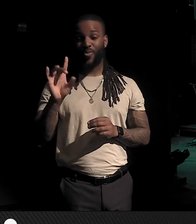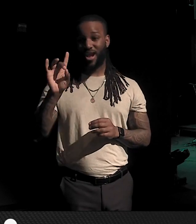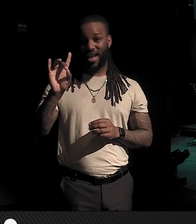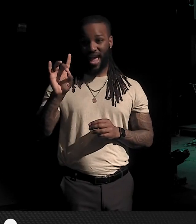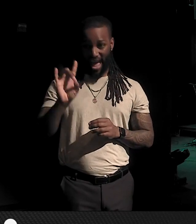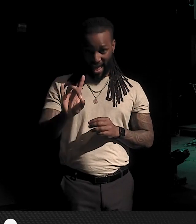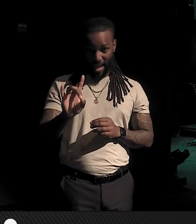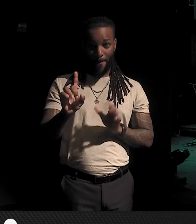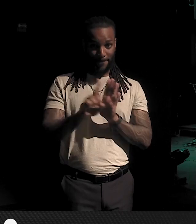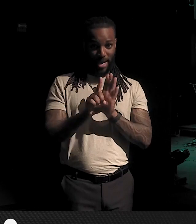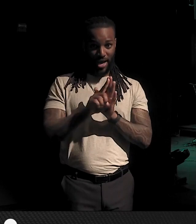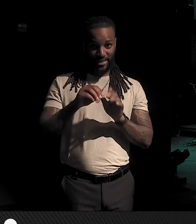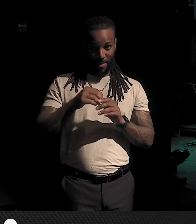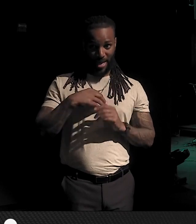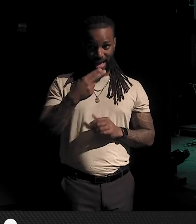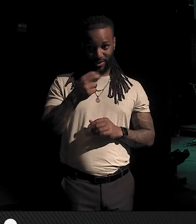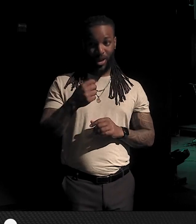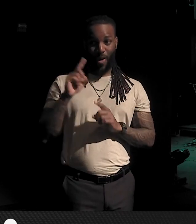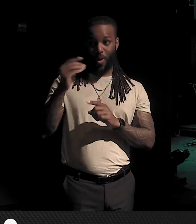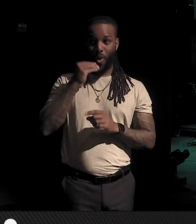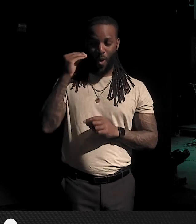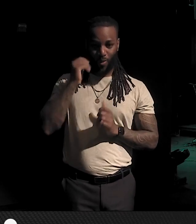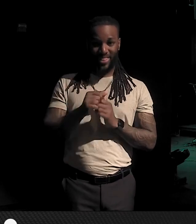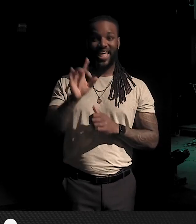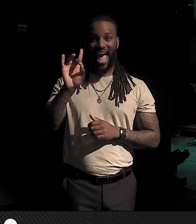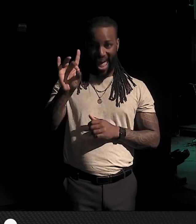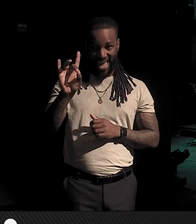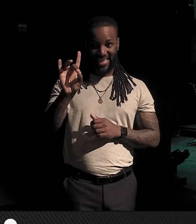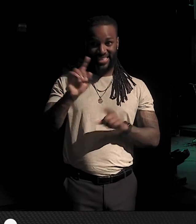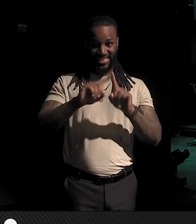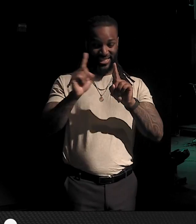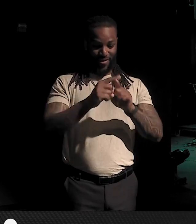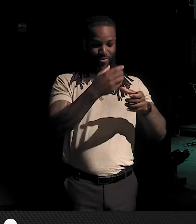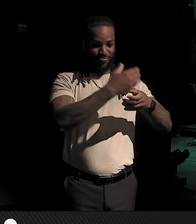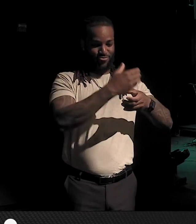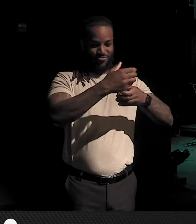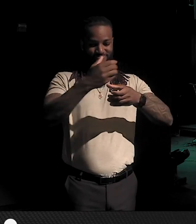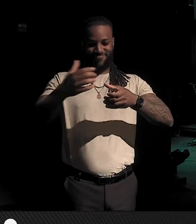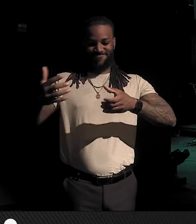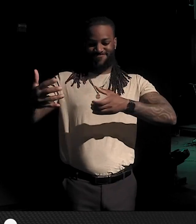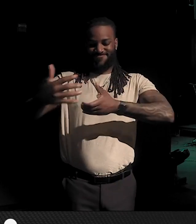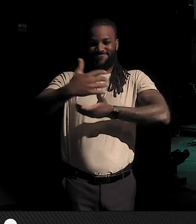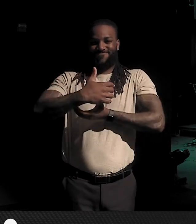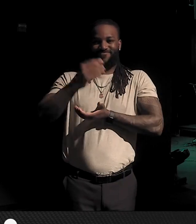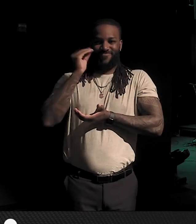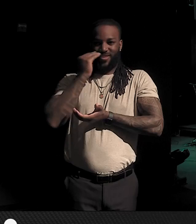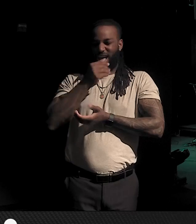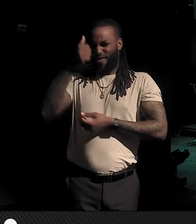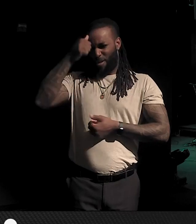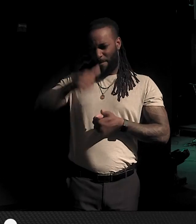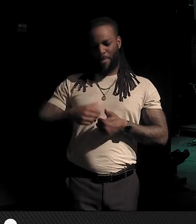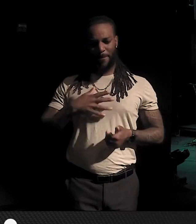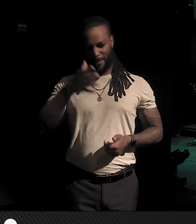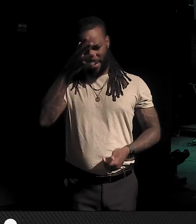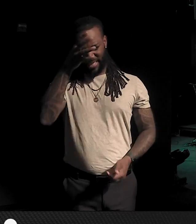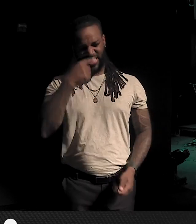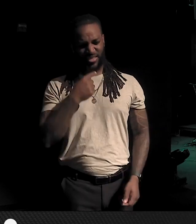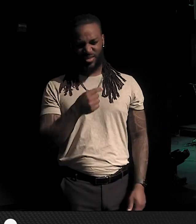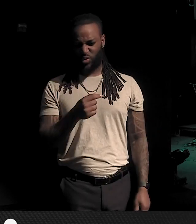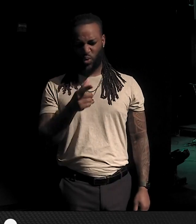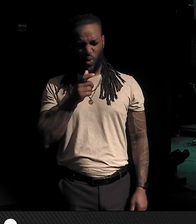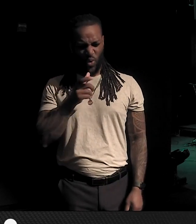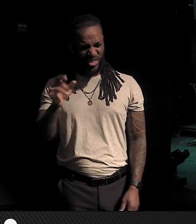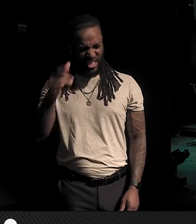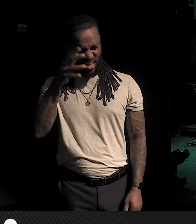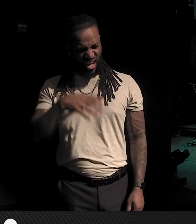my high school. So I went home that day with eight dozen bouquets of flowers, and I remember my dad saying something like, who is this guy,